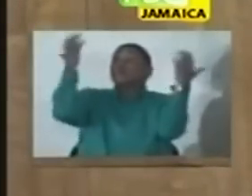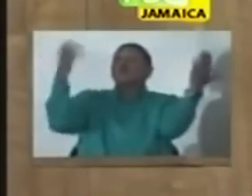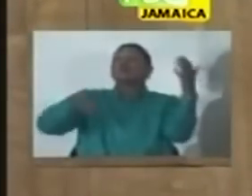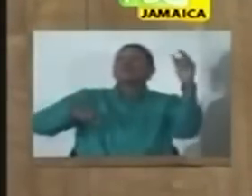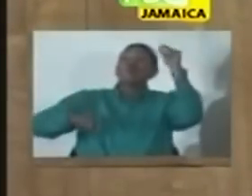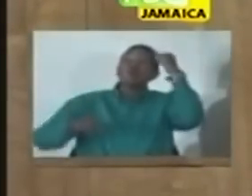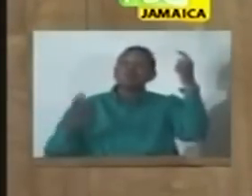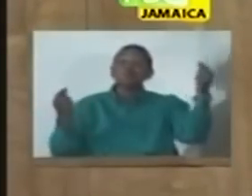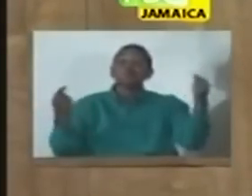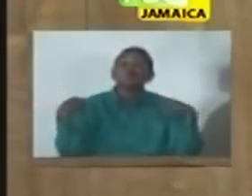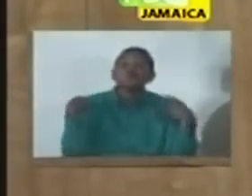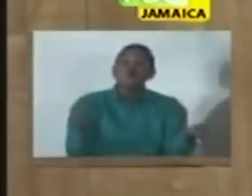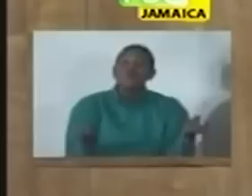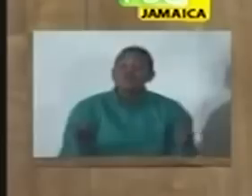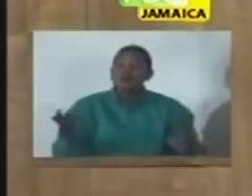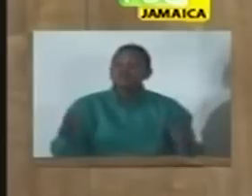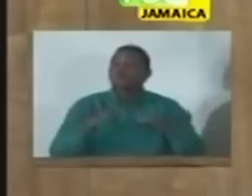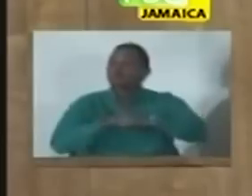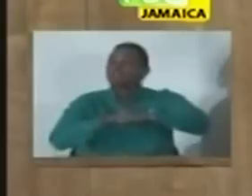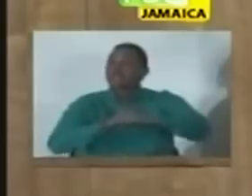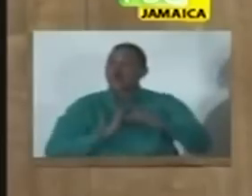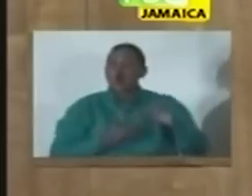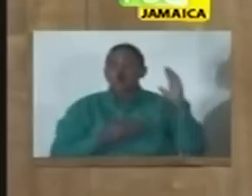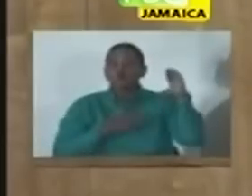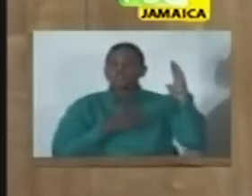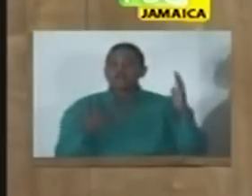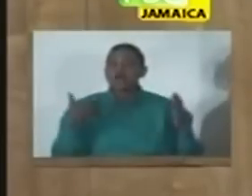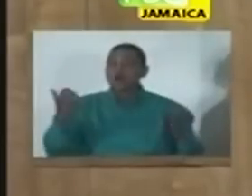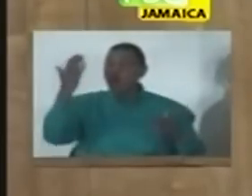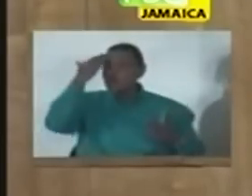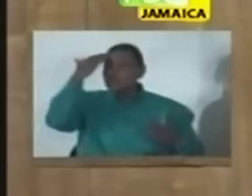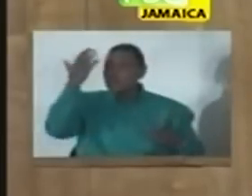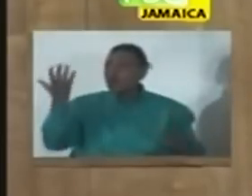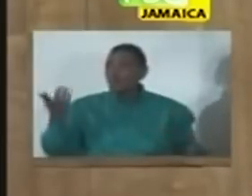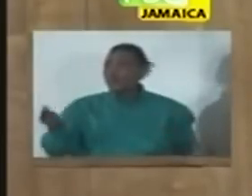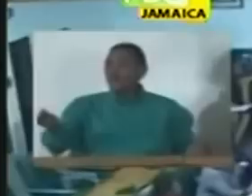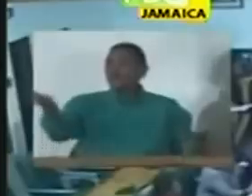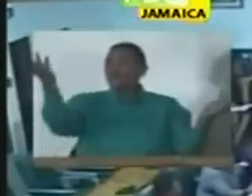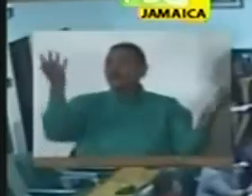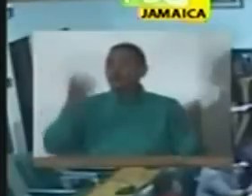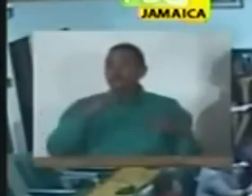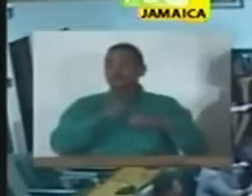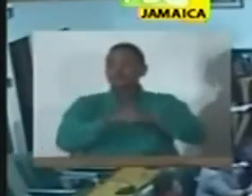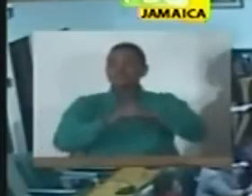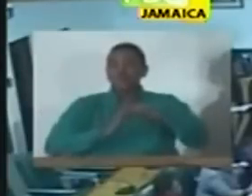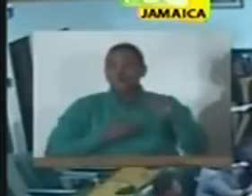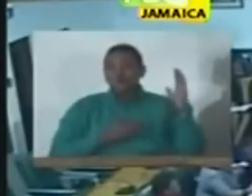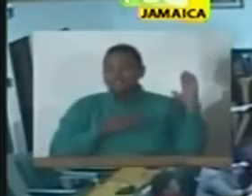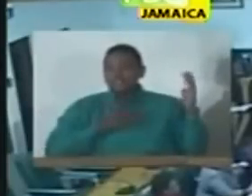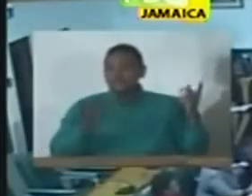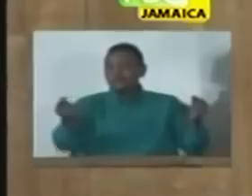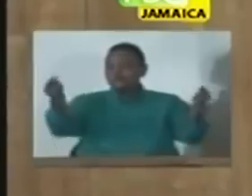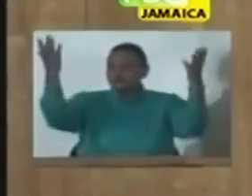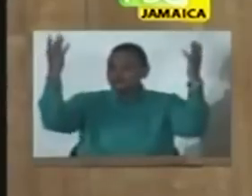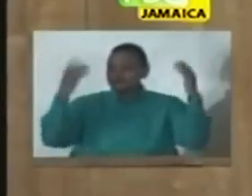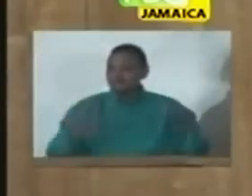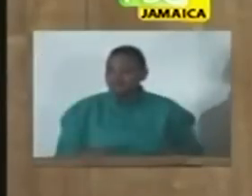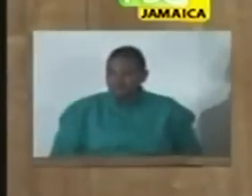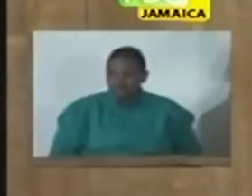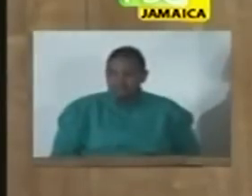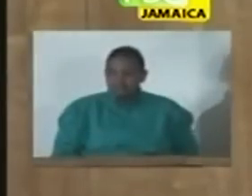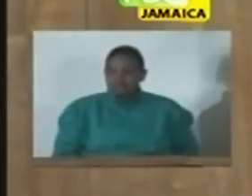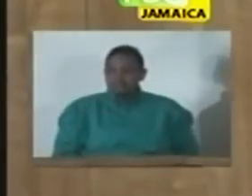done to protect our citizens. That's what I'm concerned about. What has been done to protect our citizens.